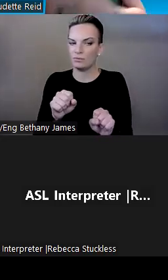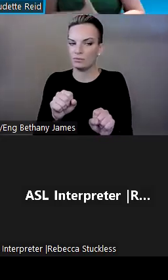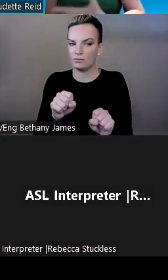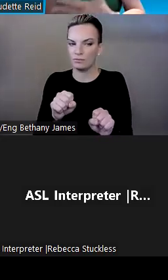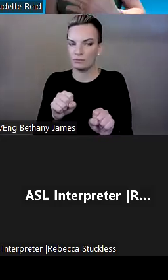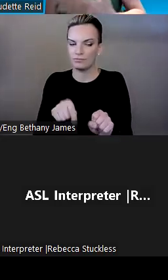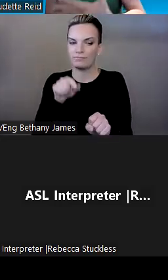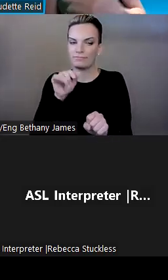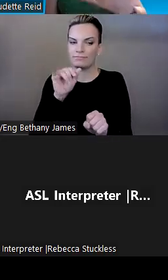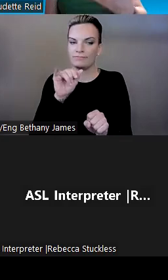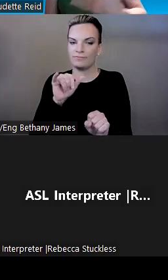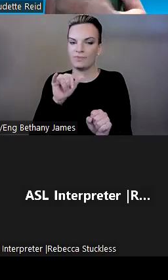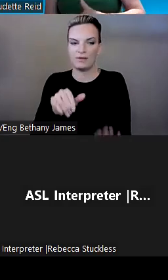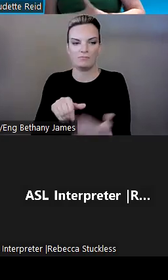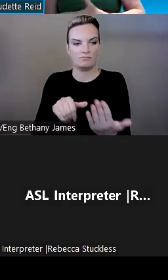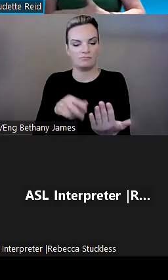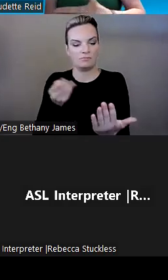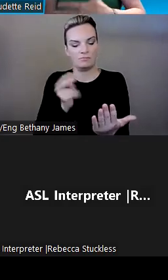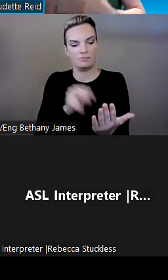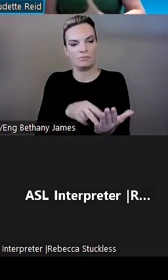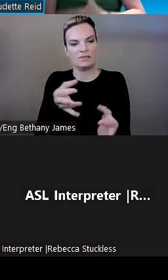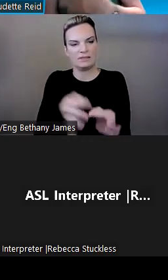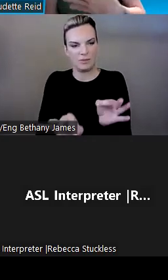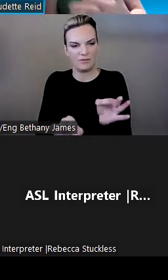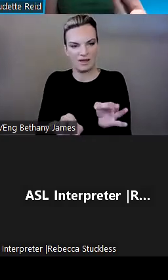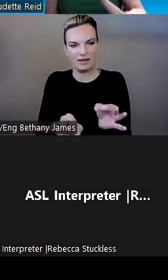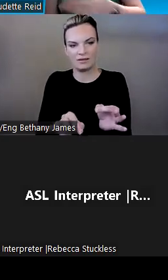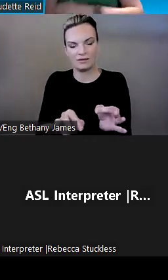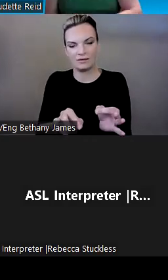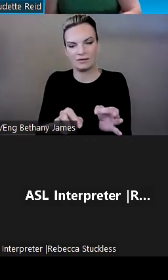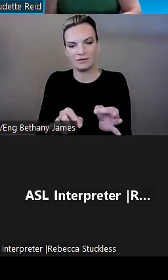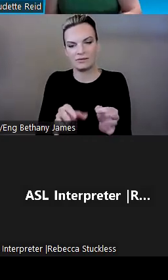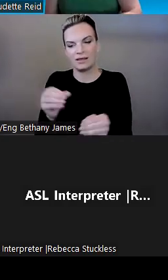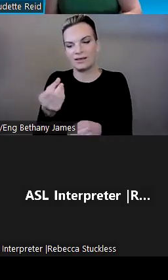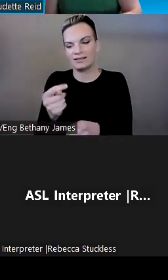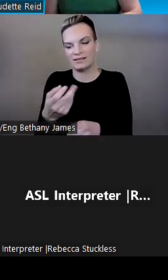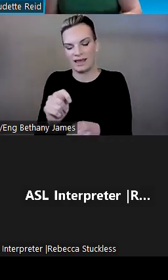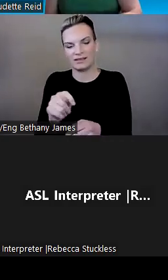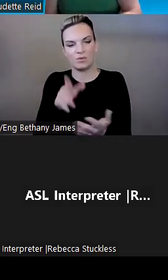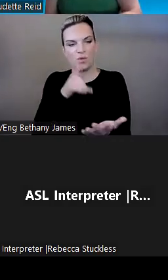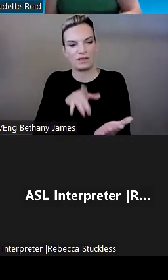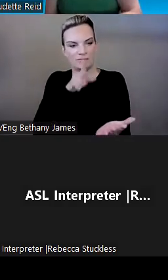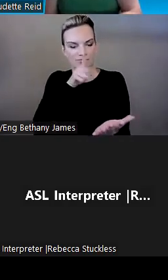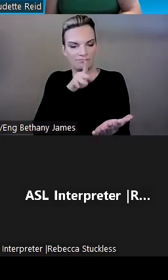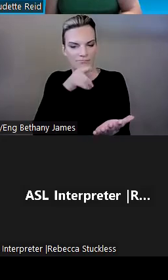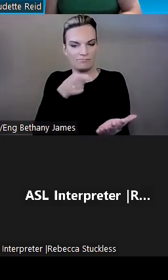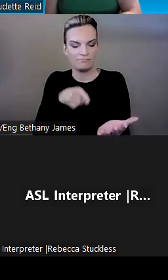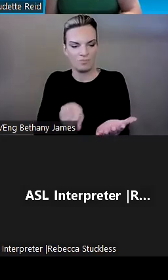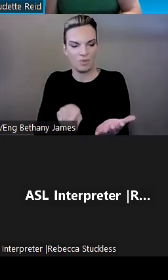the interface visually be simplified and have the text be read aloud while you are in